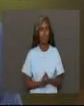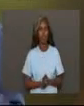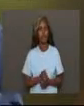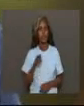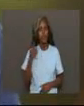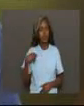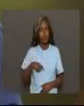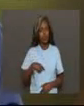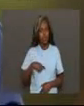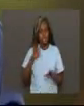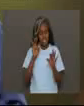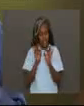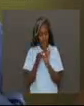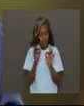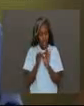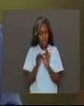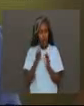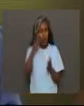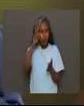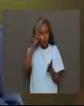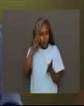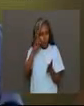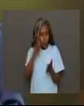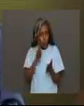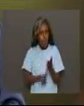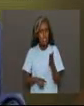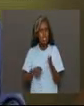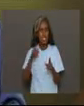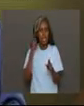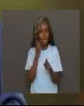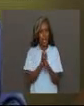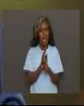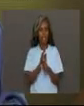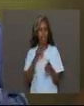We will define what is meant by a right cone,